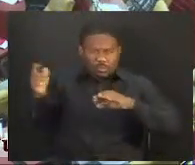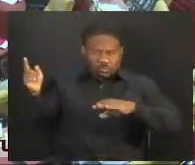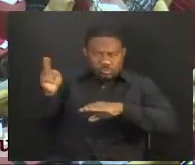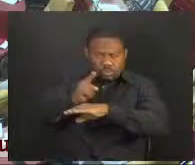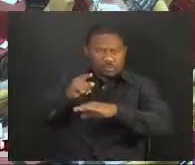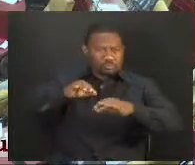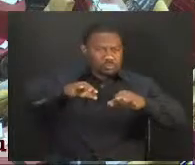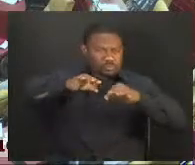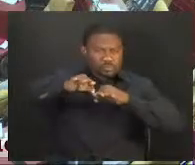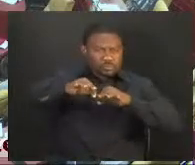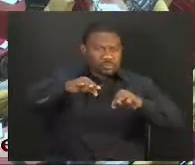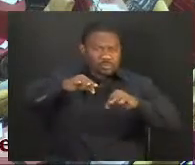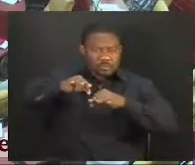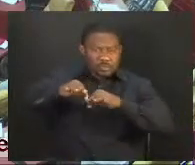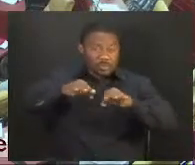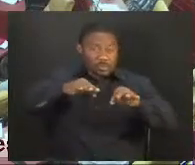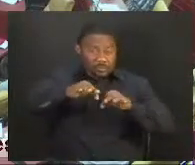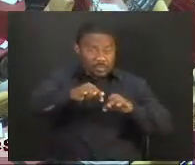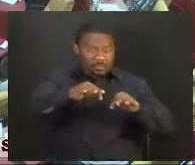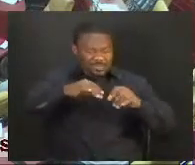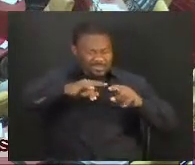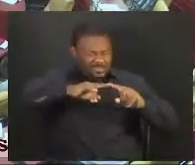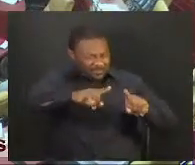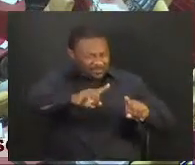outlook, as well as,